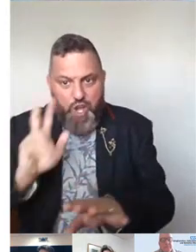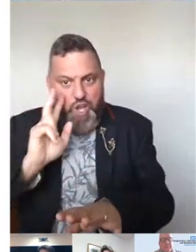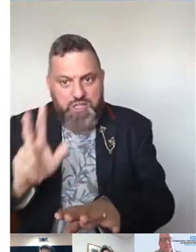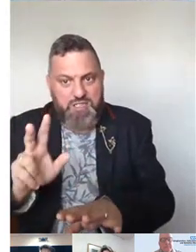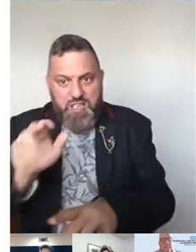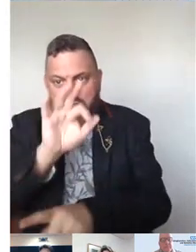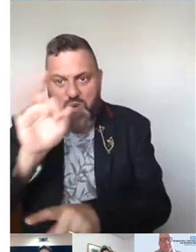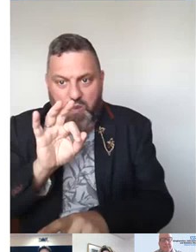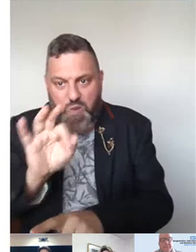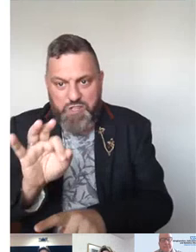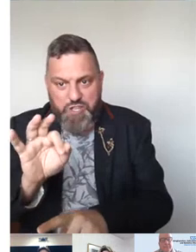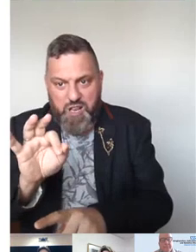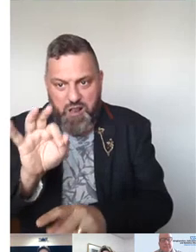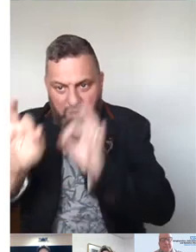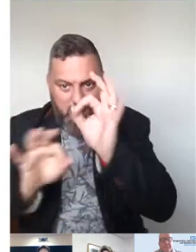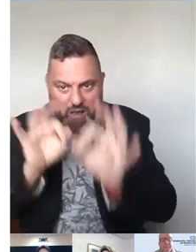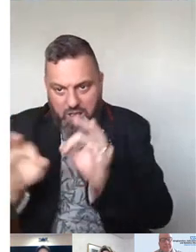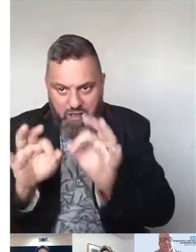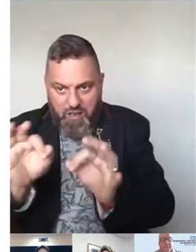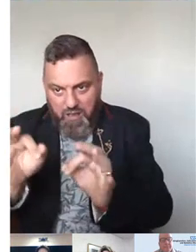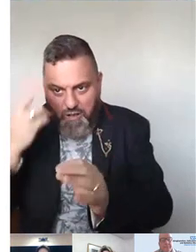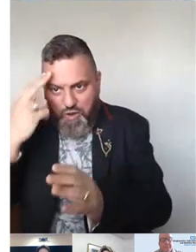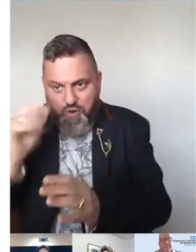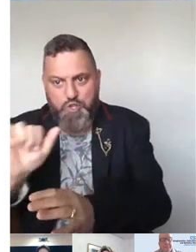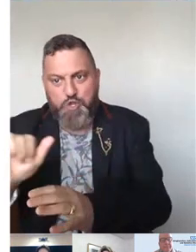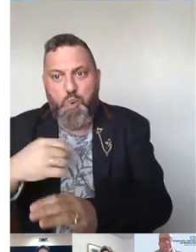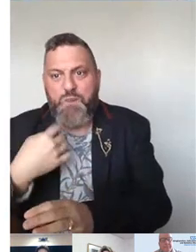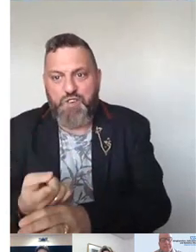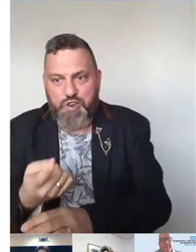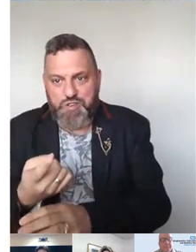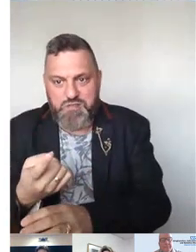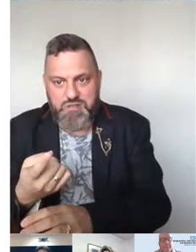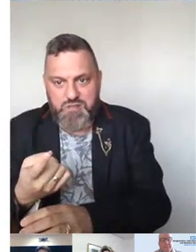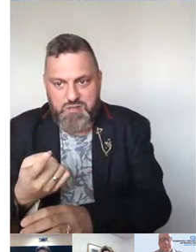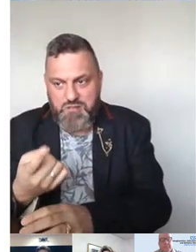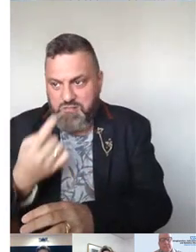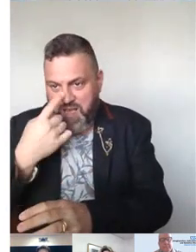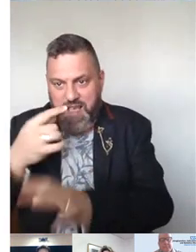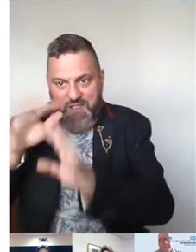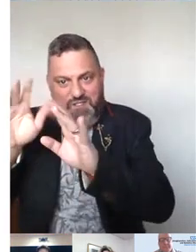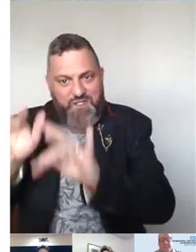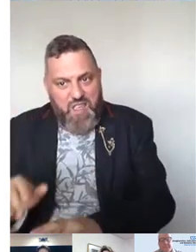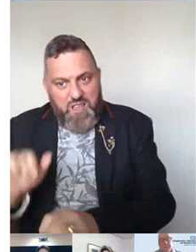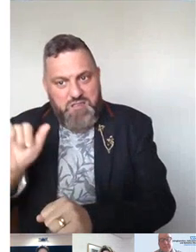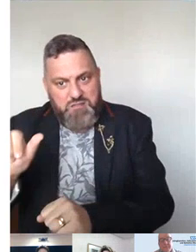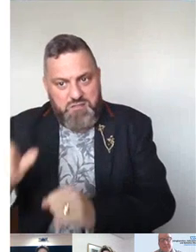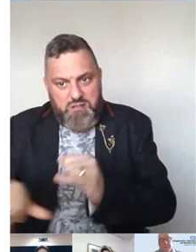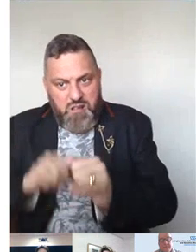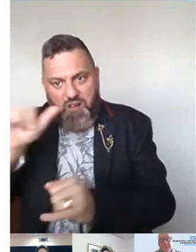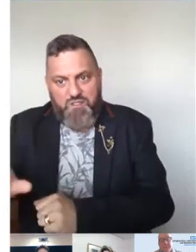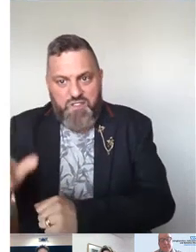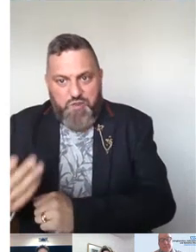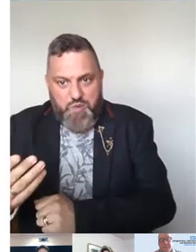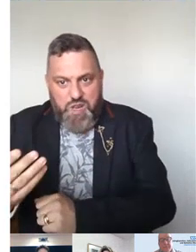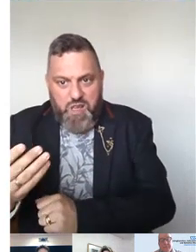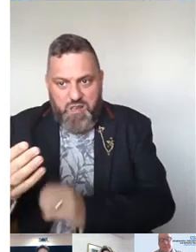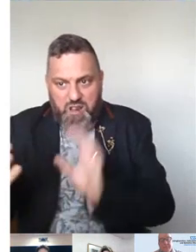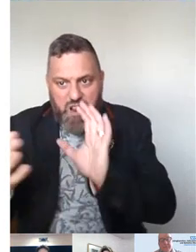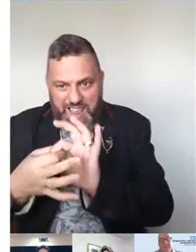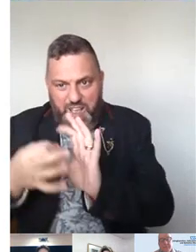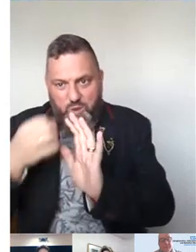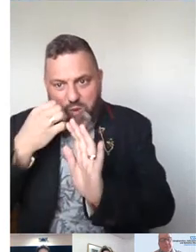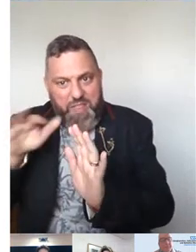ICB website, call your voice, then please do fill that in after the event today. The link for